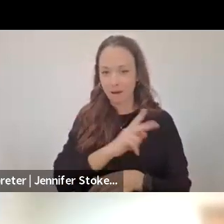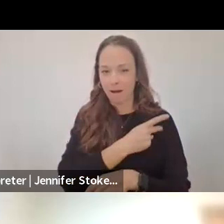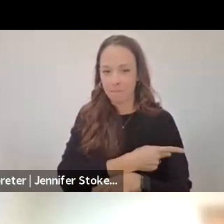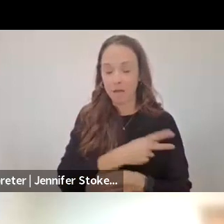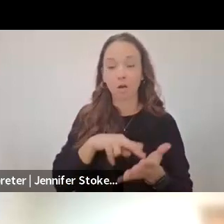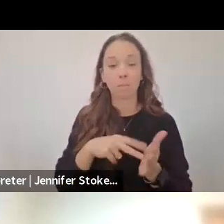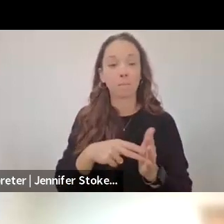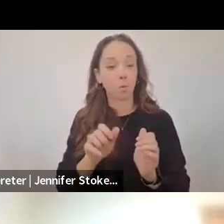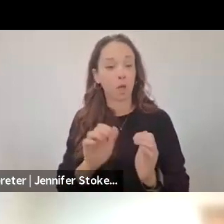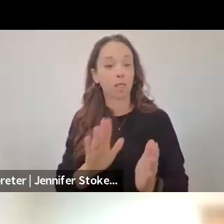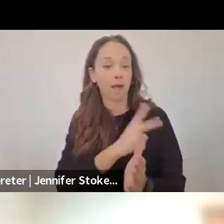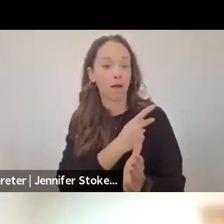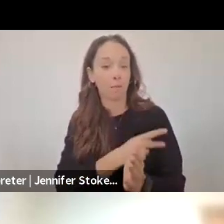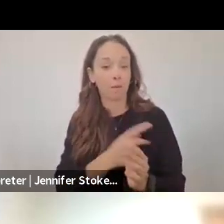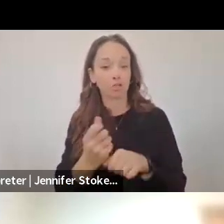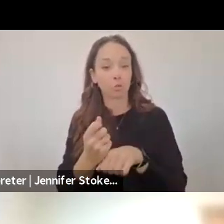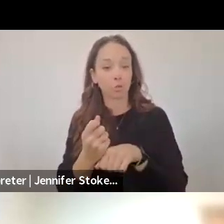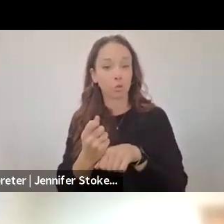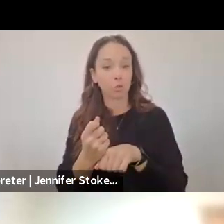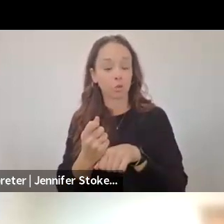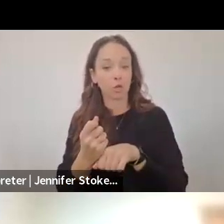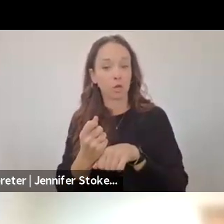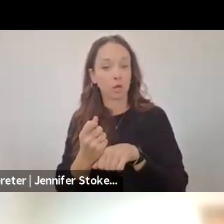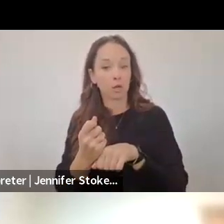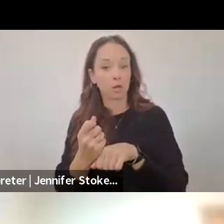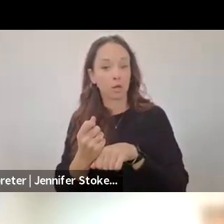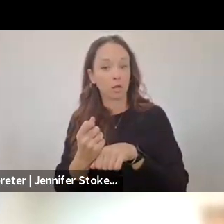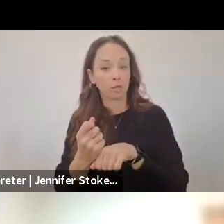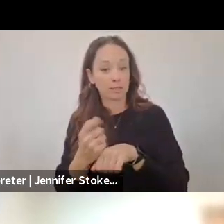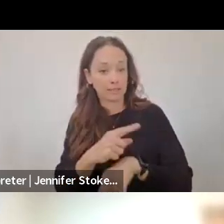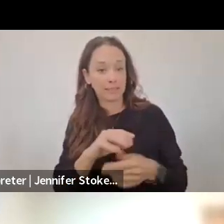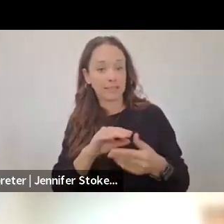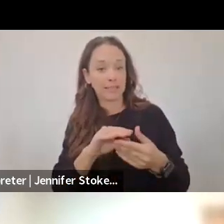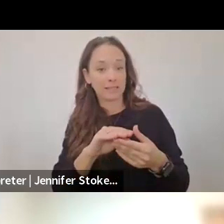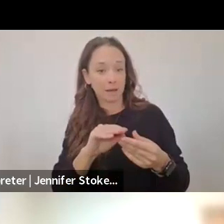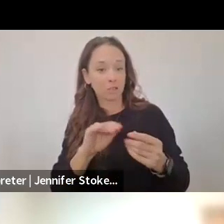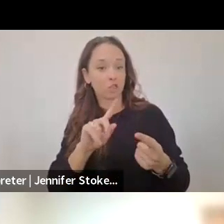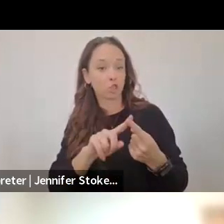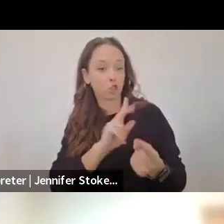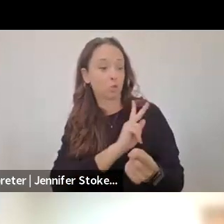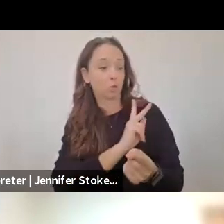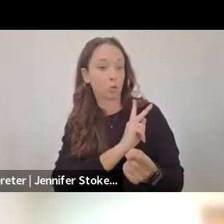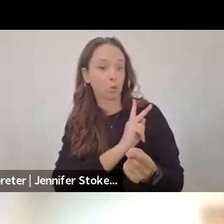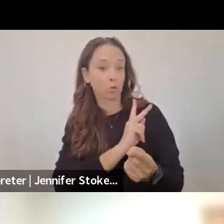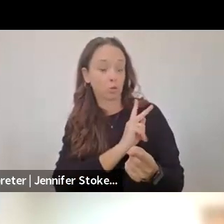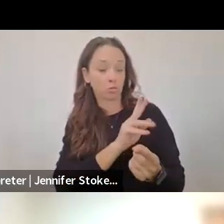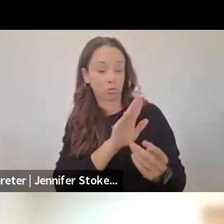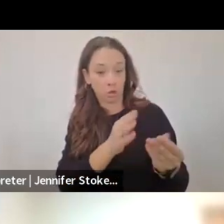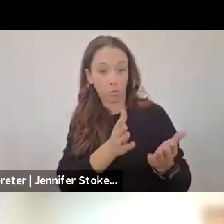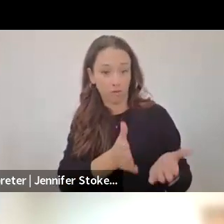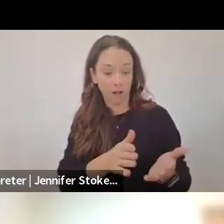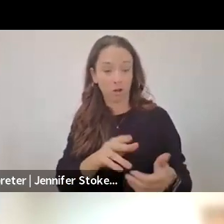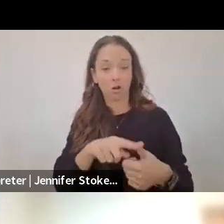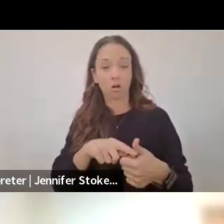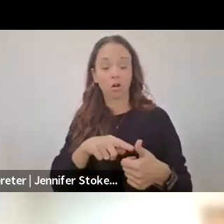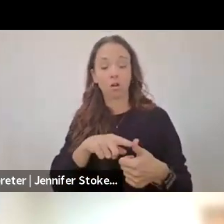patients to send messages to the providers that are taking care of them in the health center in Spanish, Portuguese, and Arabic.